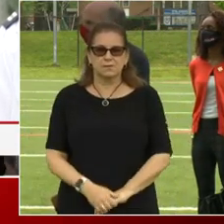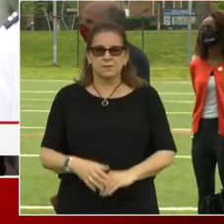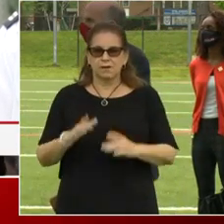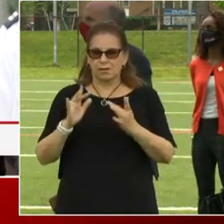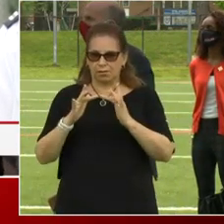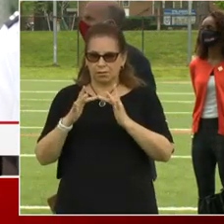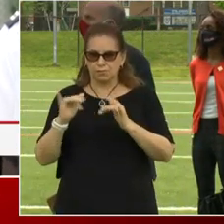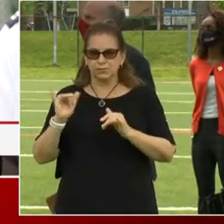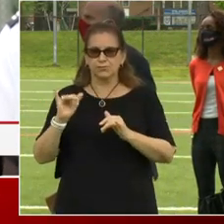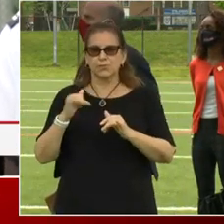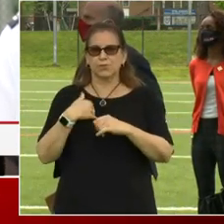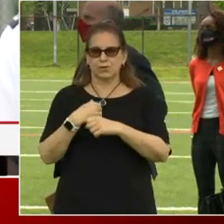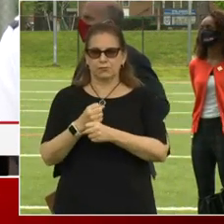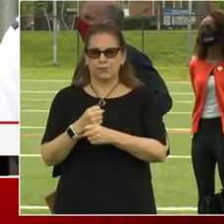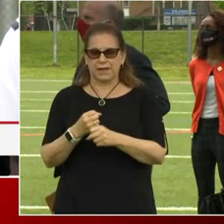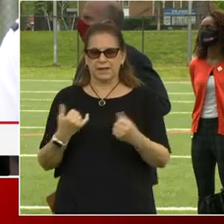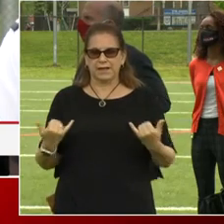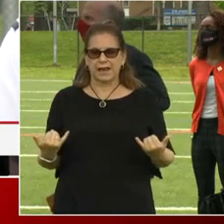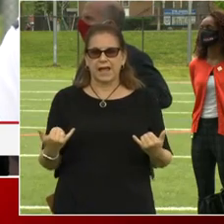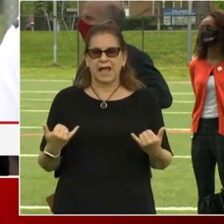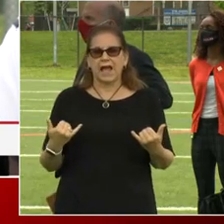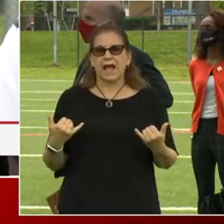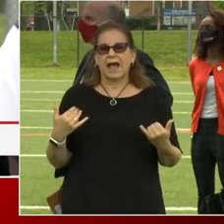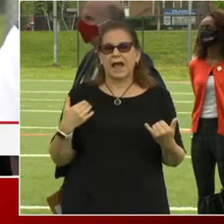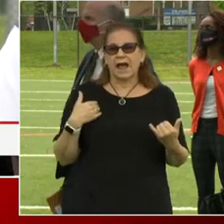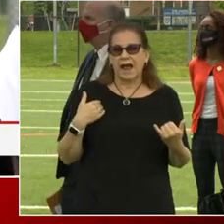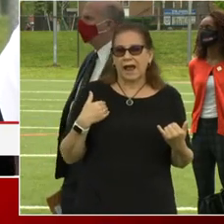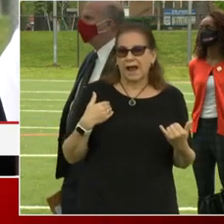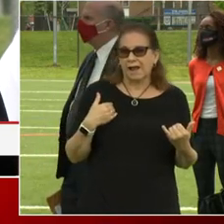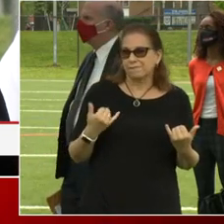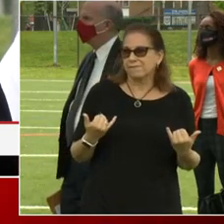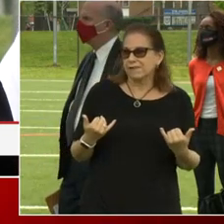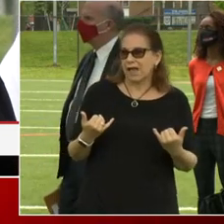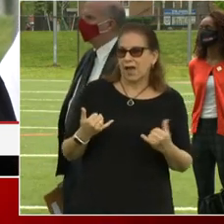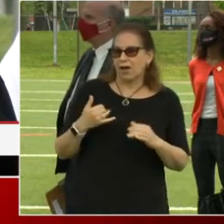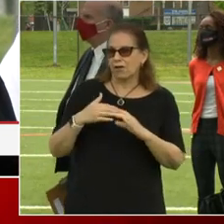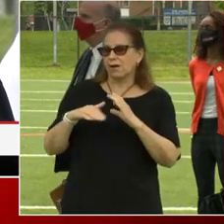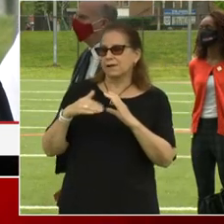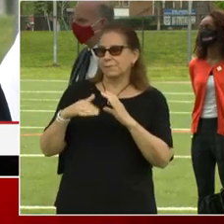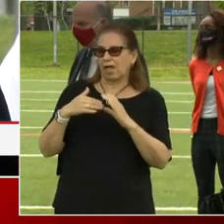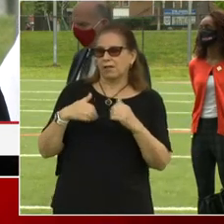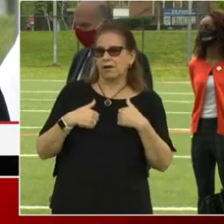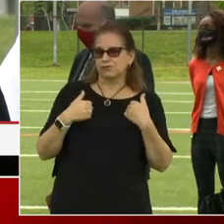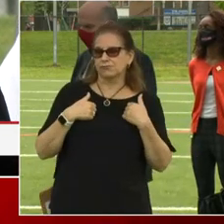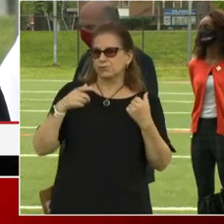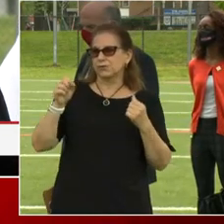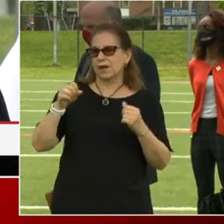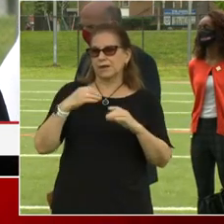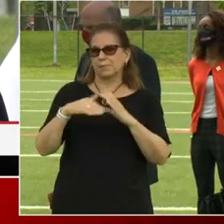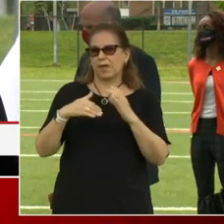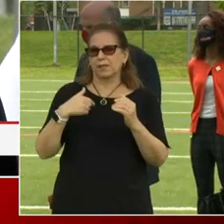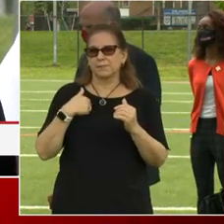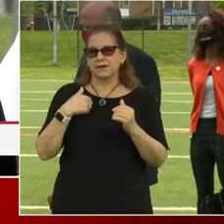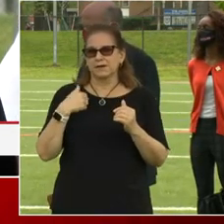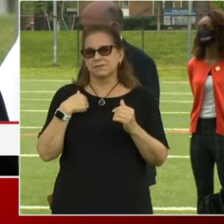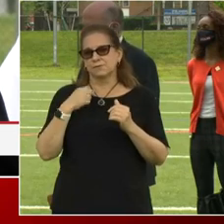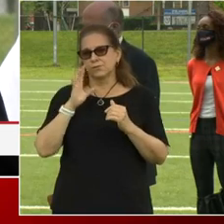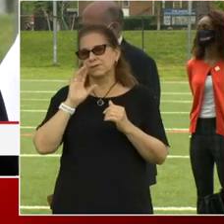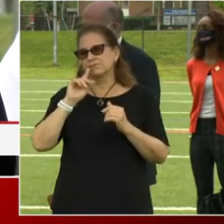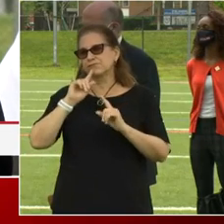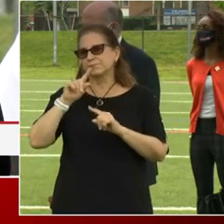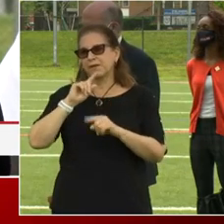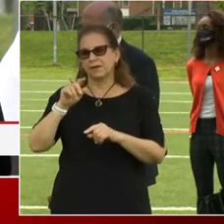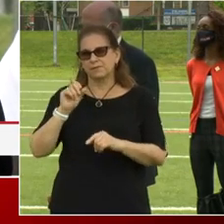created, but we do have a live email address that the community has been actively using to submit